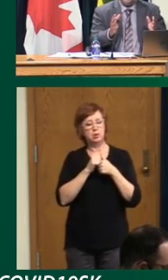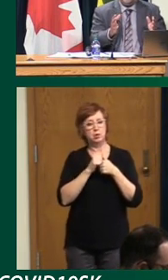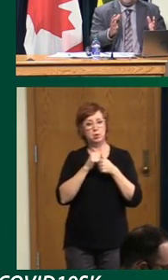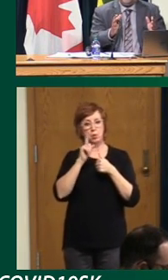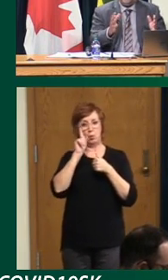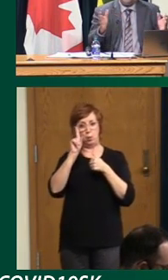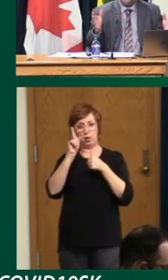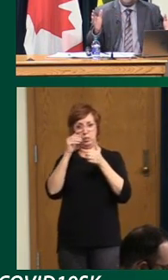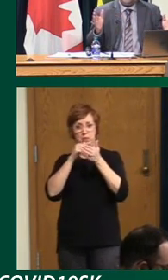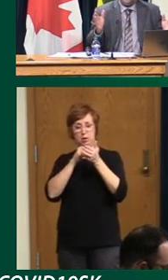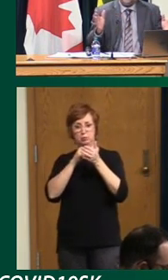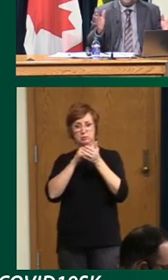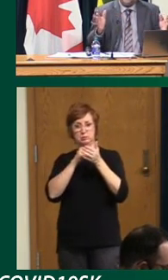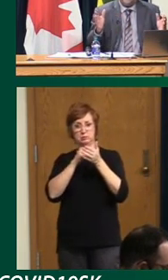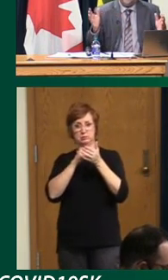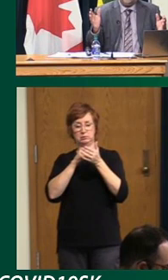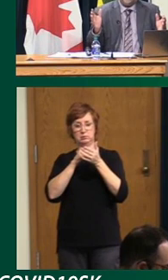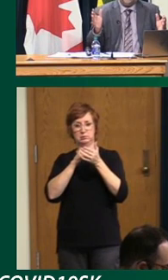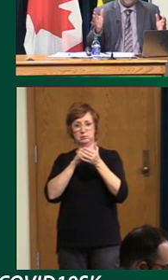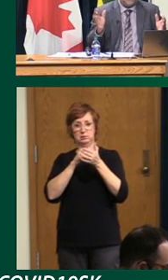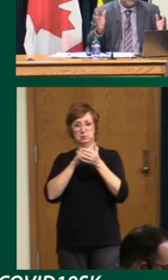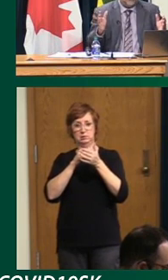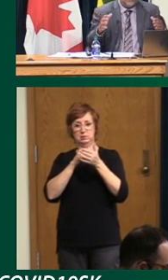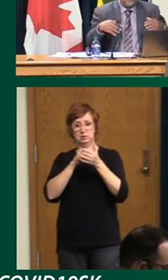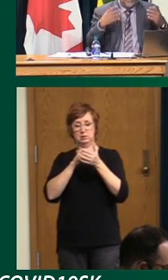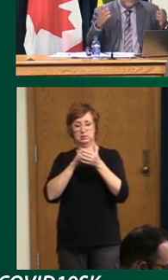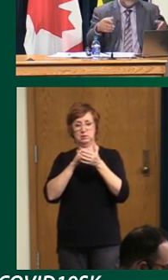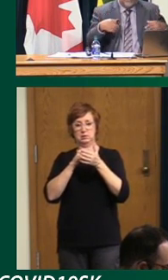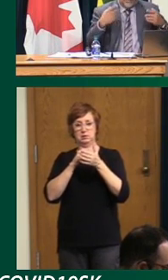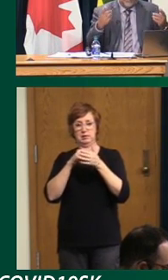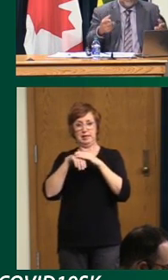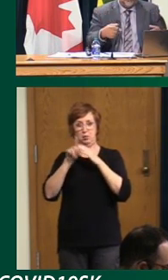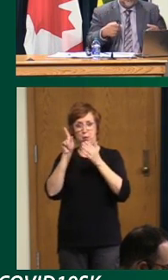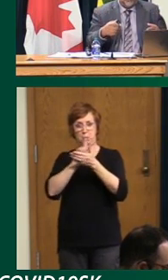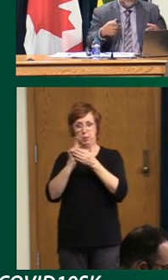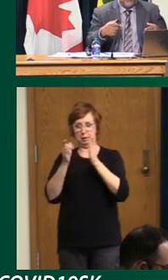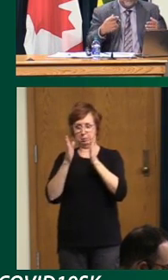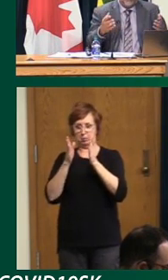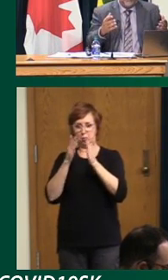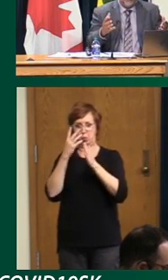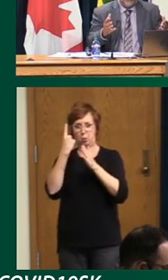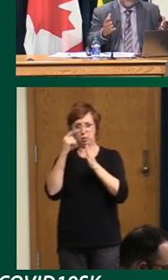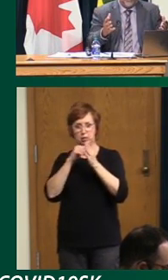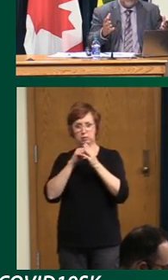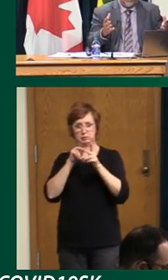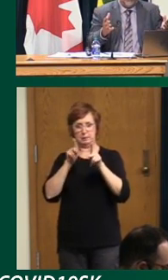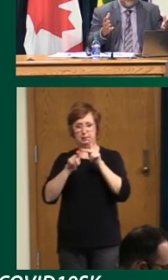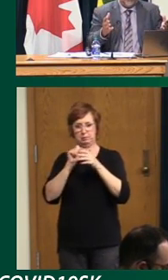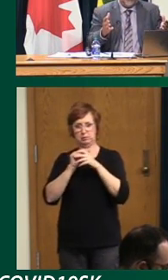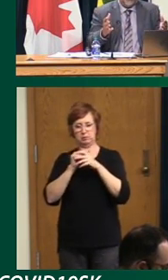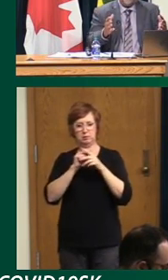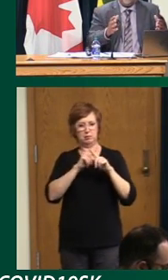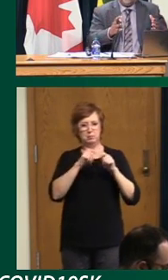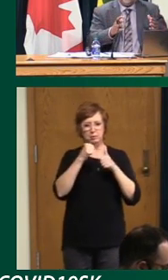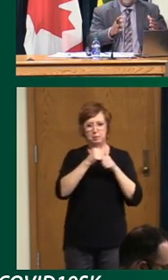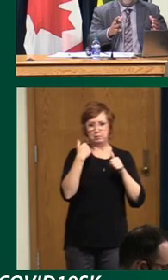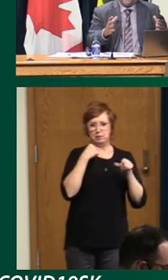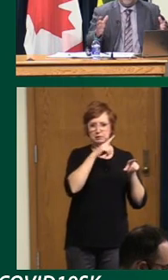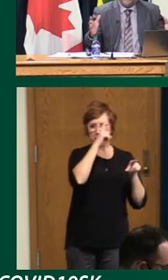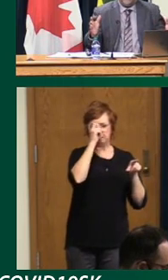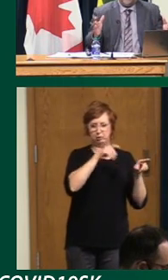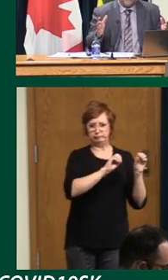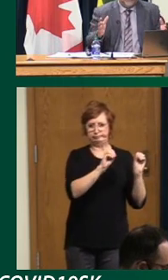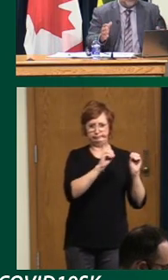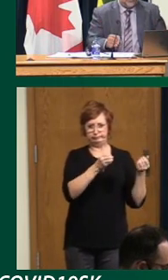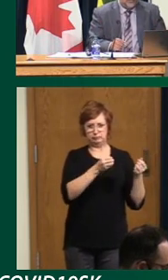sometimes more than 2 months worth of cases in the summer. So this can tell you about, if everyone has 5 to 8 contacts, about